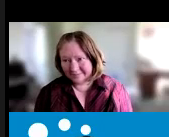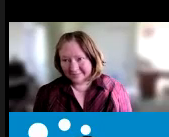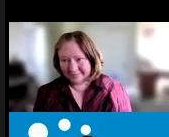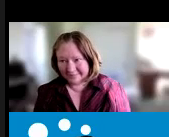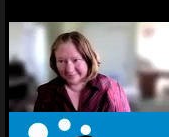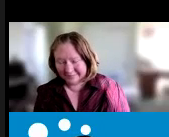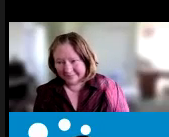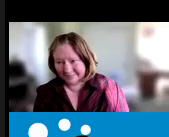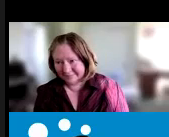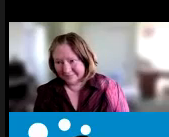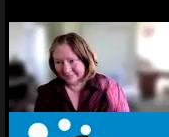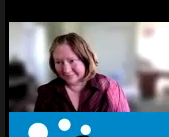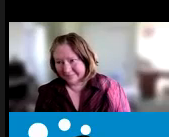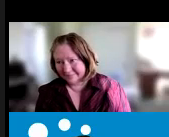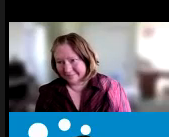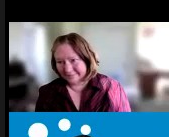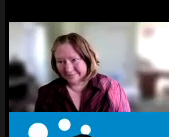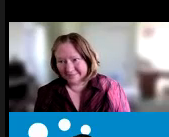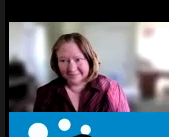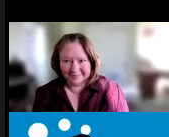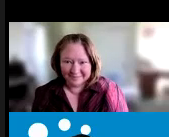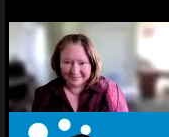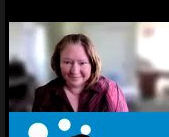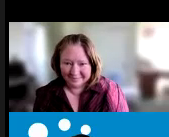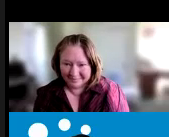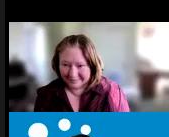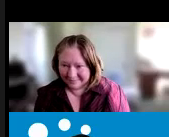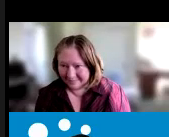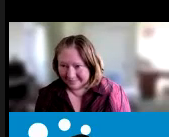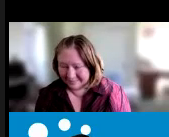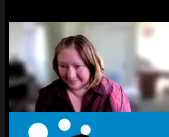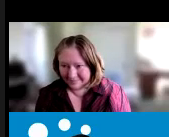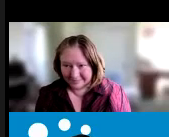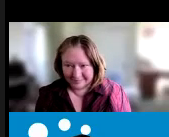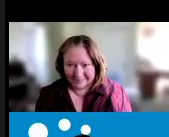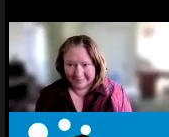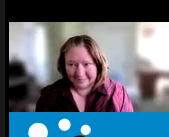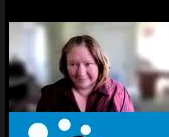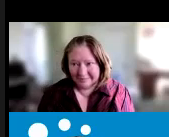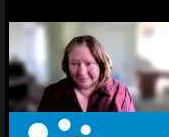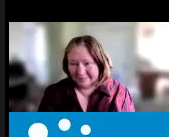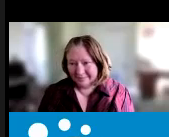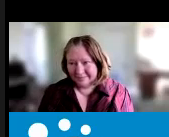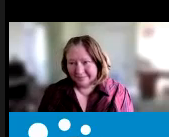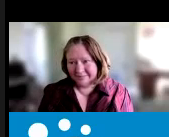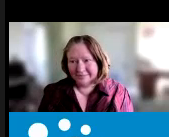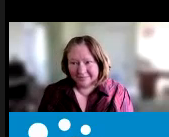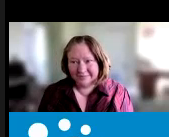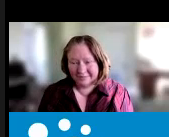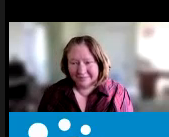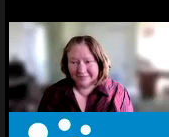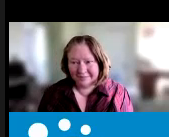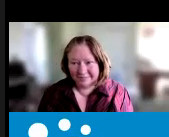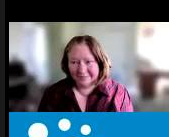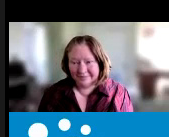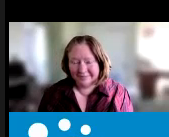Absolutely. So again, this is one of those two-part answers. The first one being that, there are a handful,